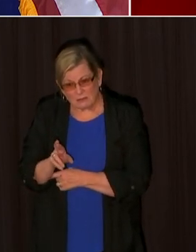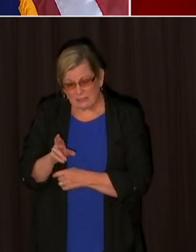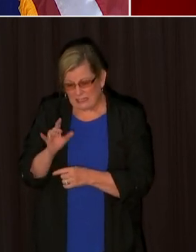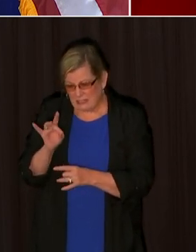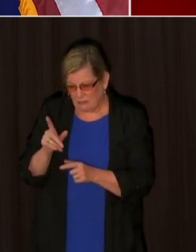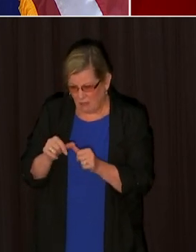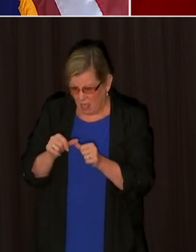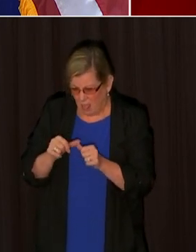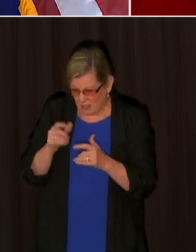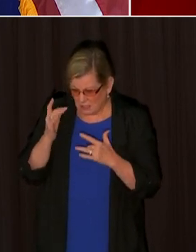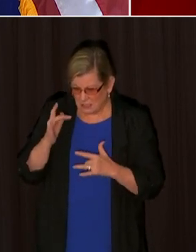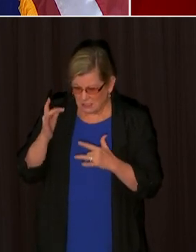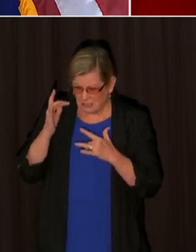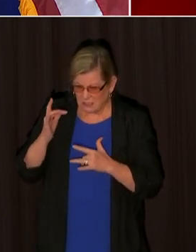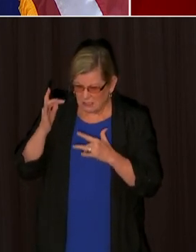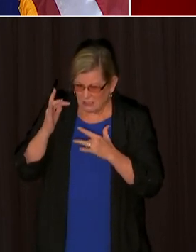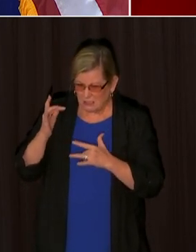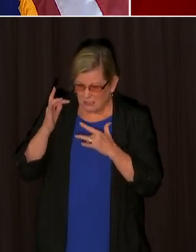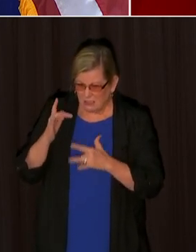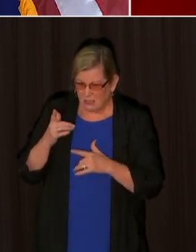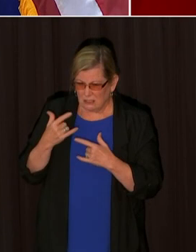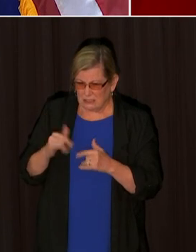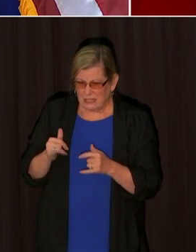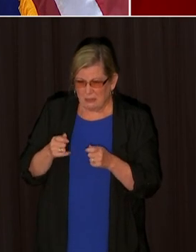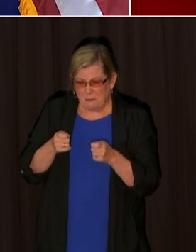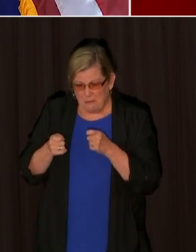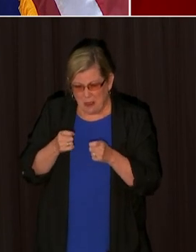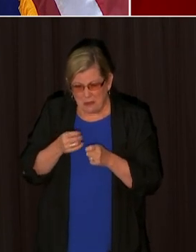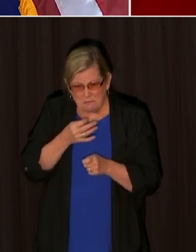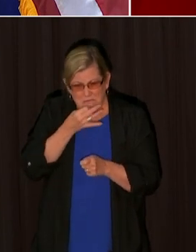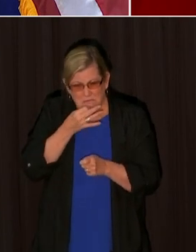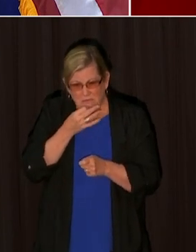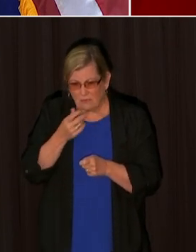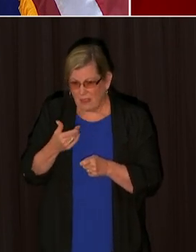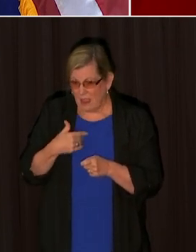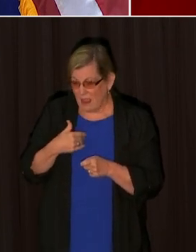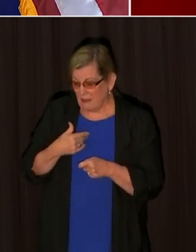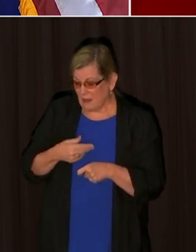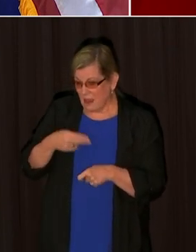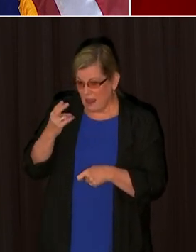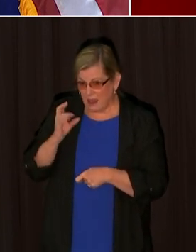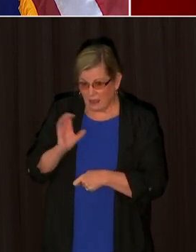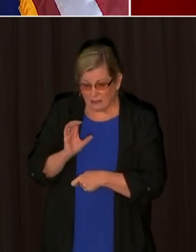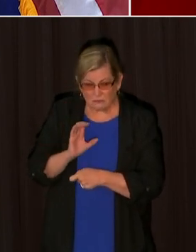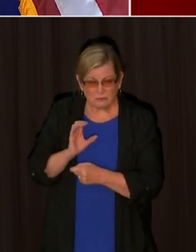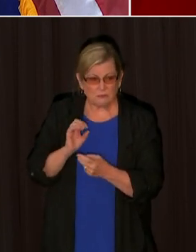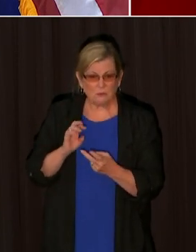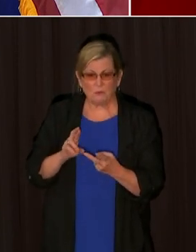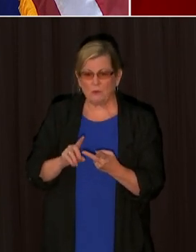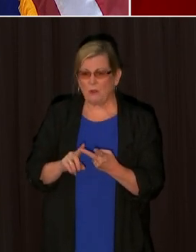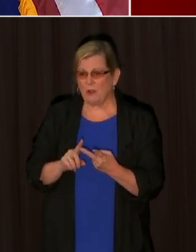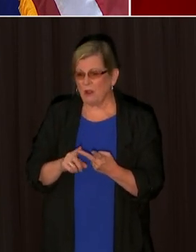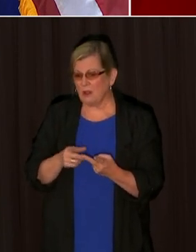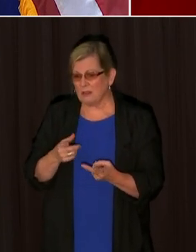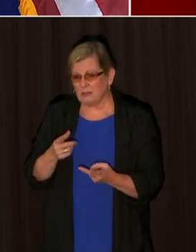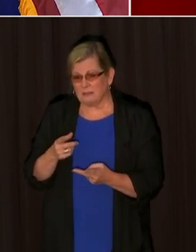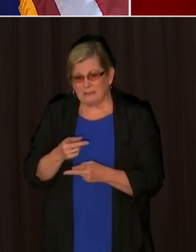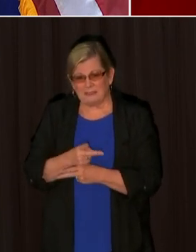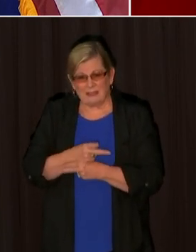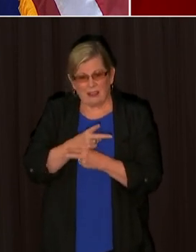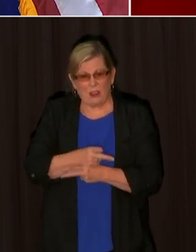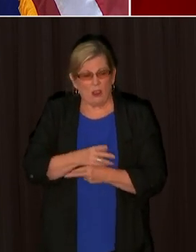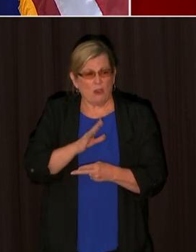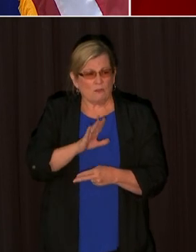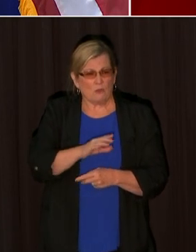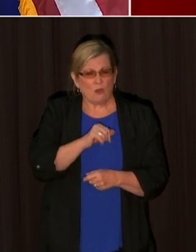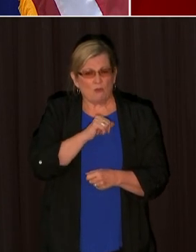remains managed and under control, so that if you have high blood pressure, you keep your risk of stroke and heart attack low, so that you